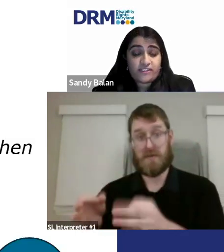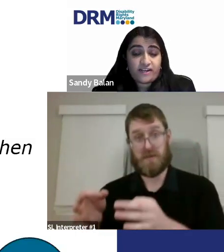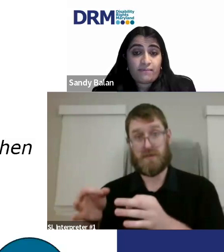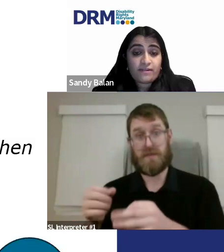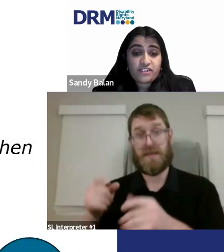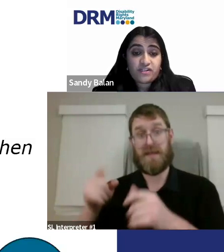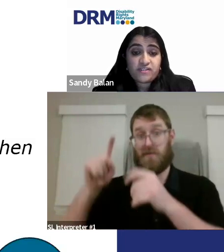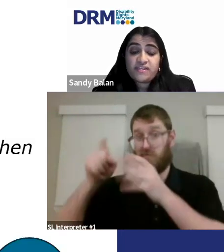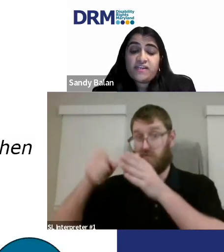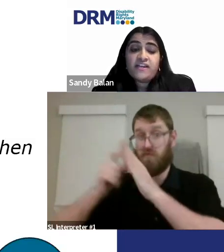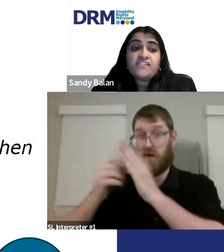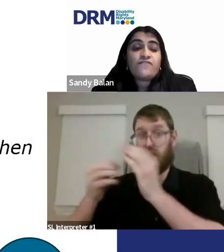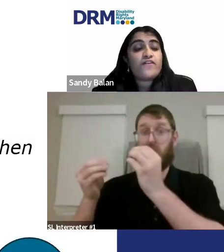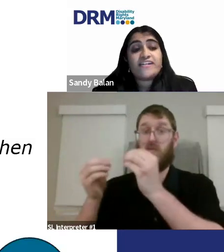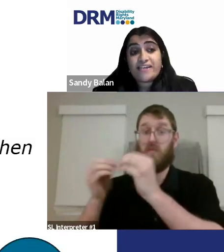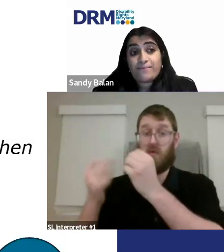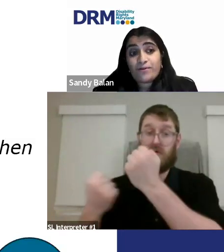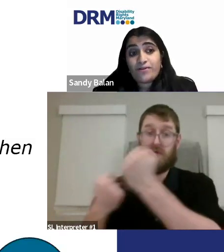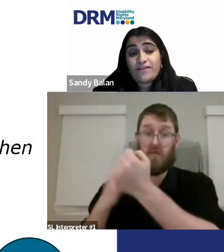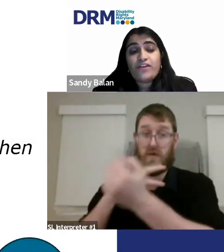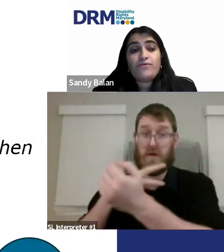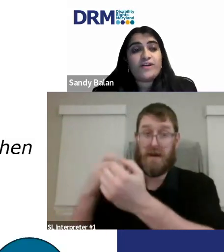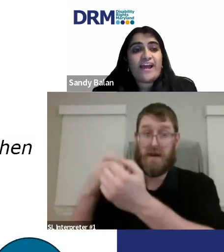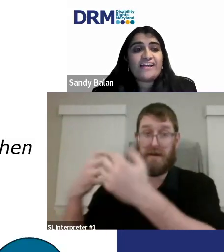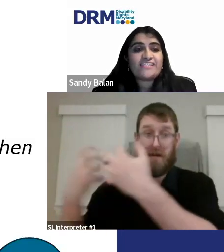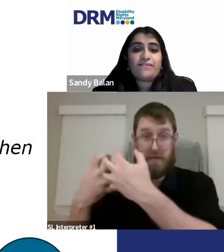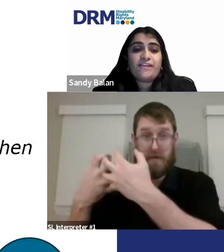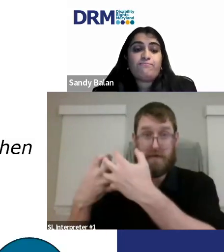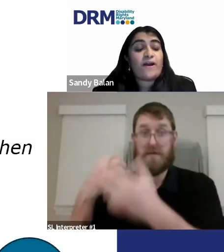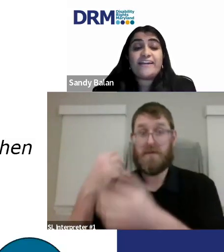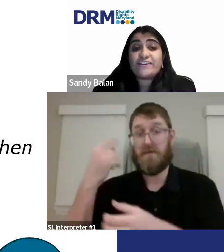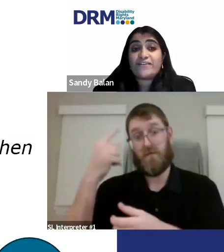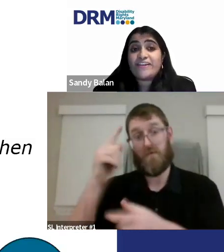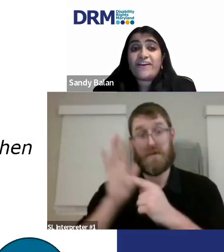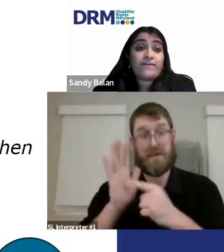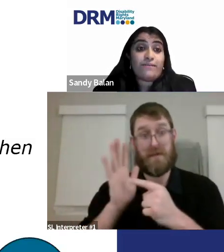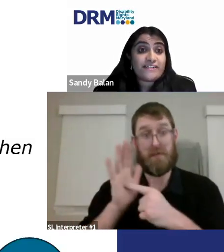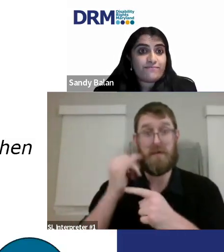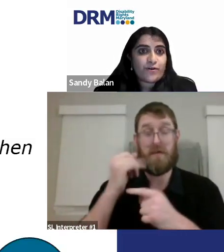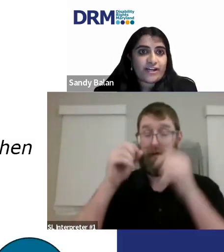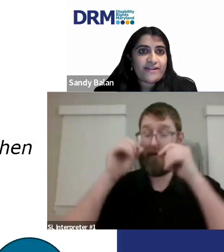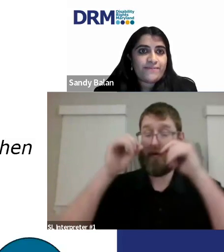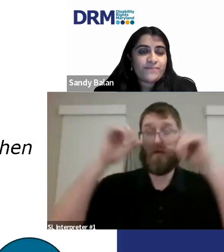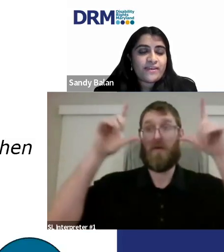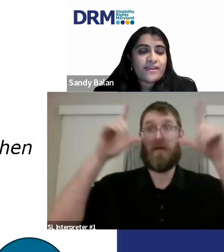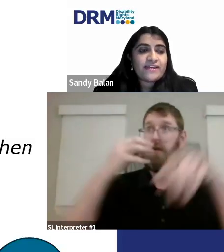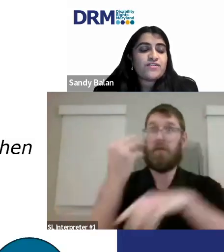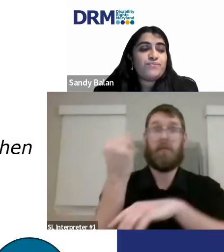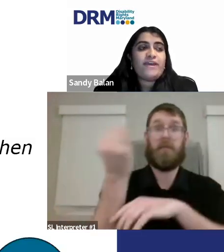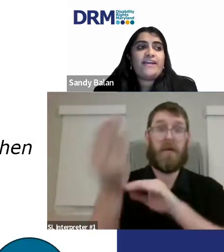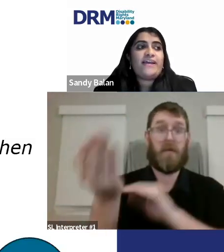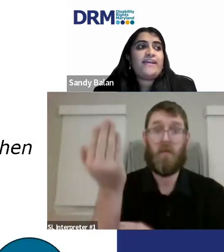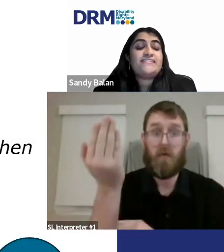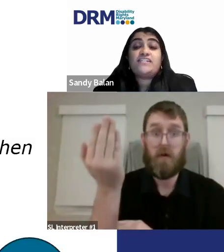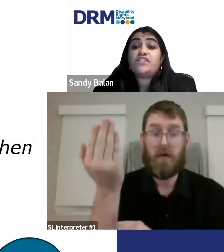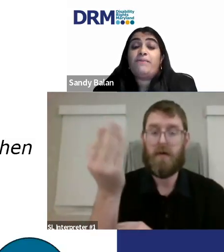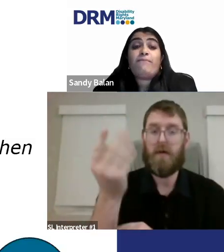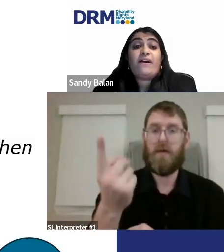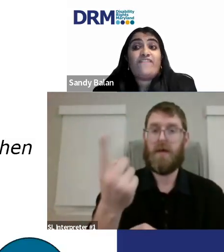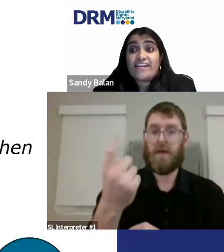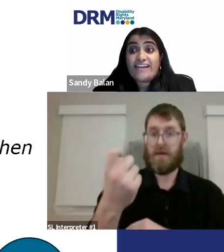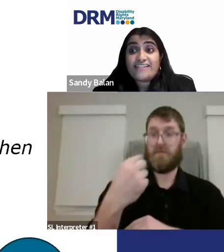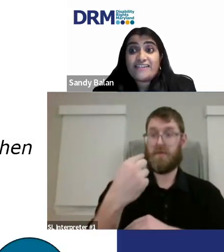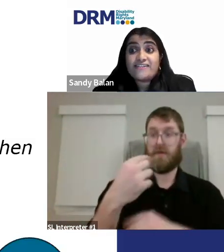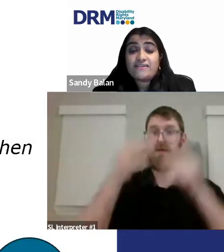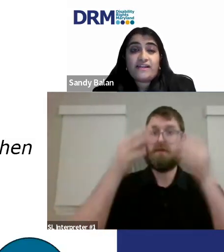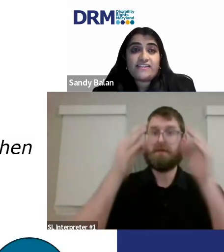more supports and accommodations. So for example, if you were to ask me bright and early on a Monday morning to make a decision